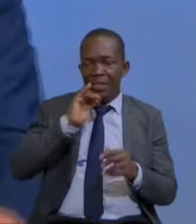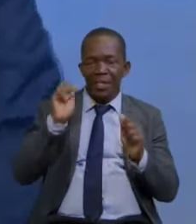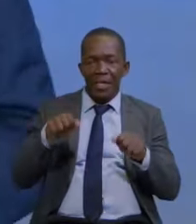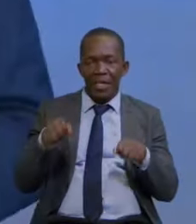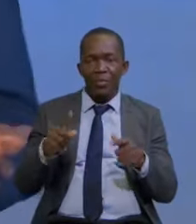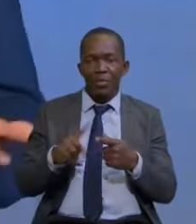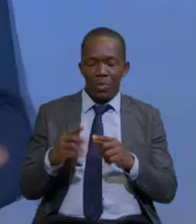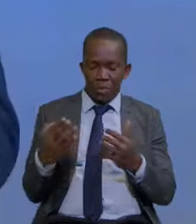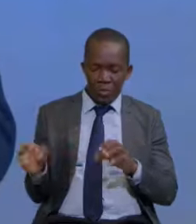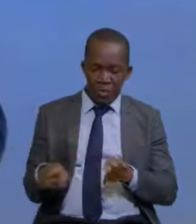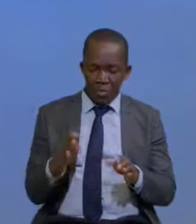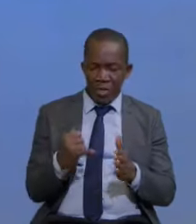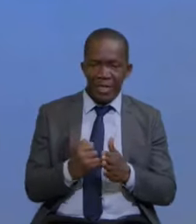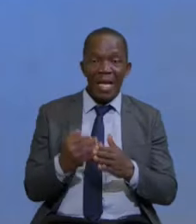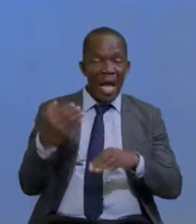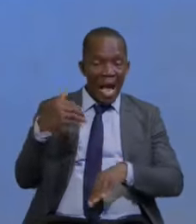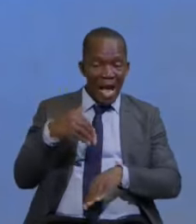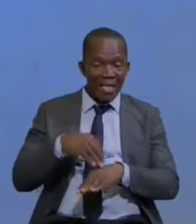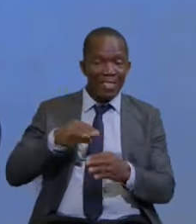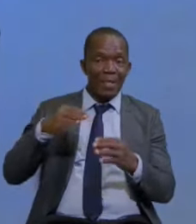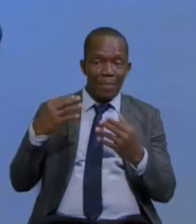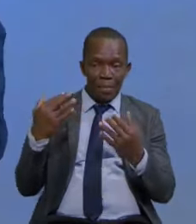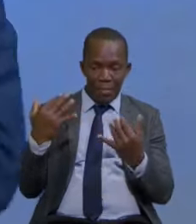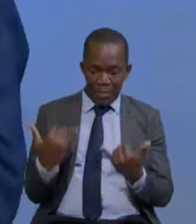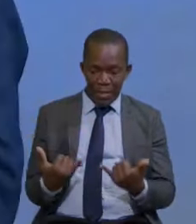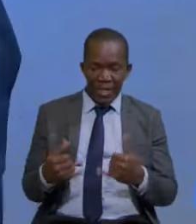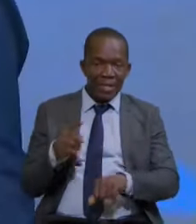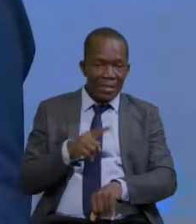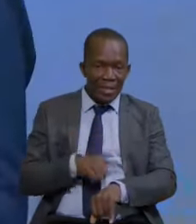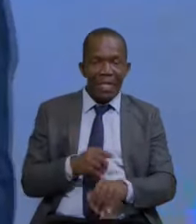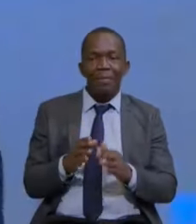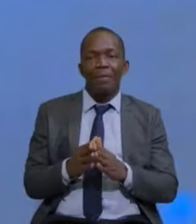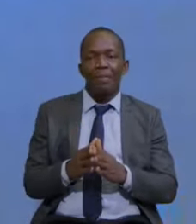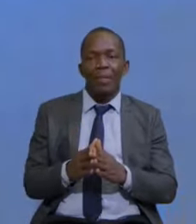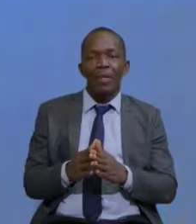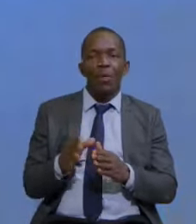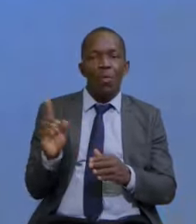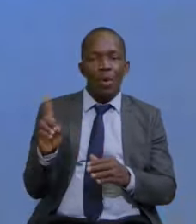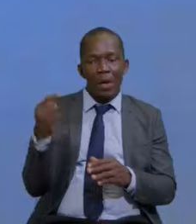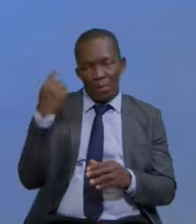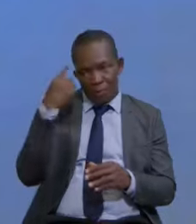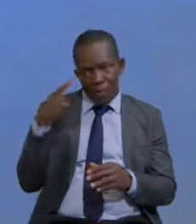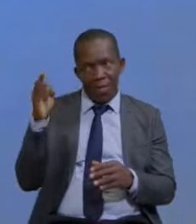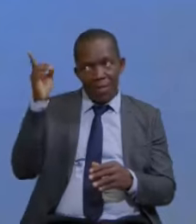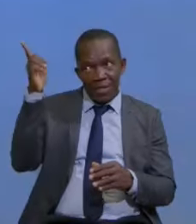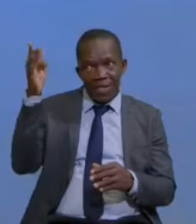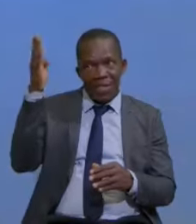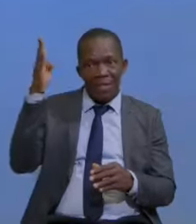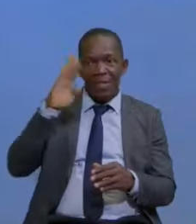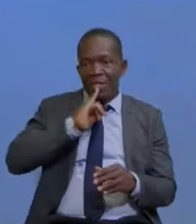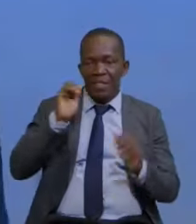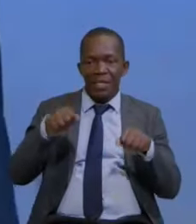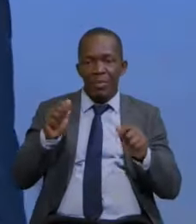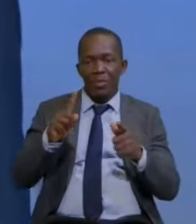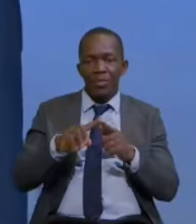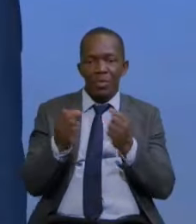In this generation, wherefore, he is able also to save them